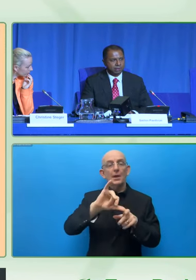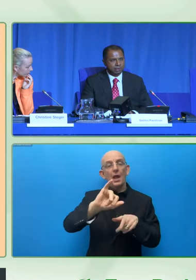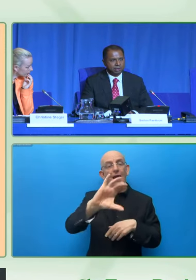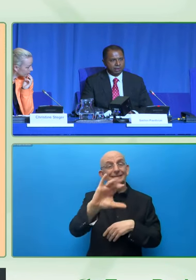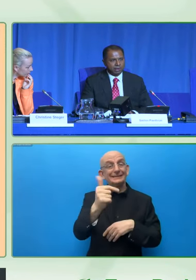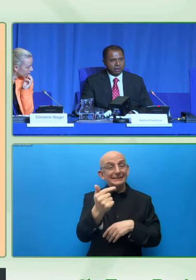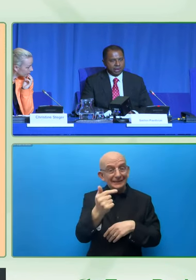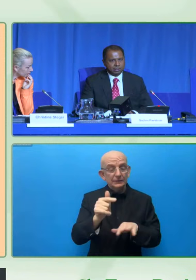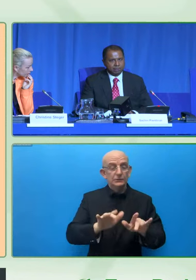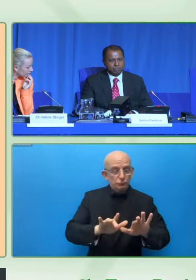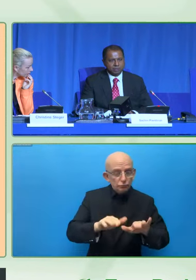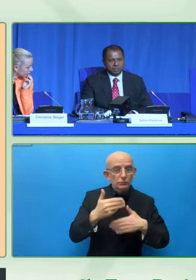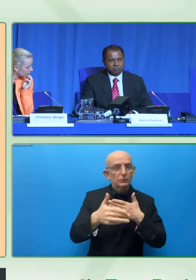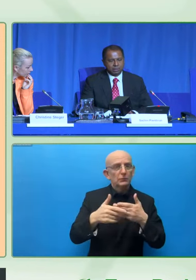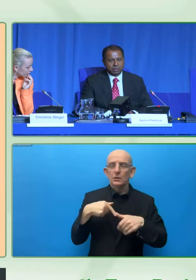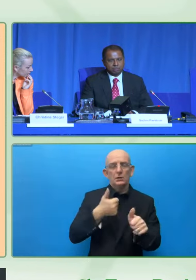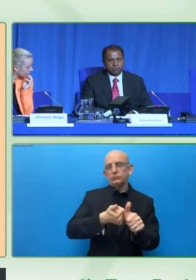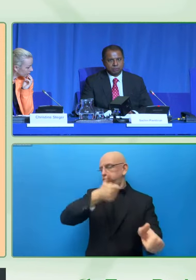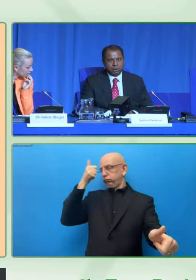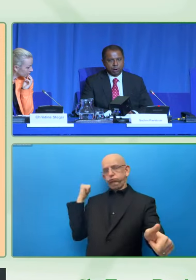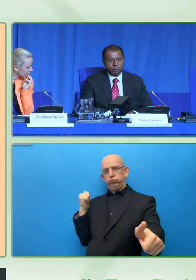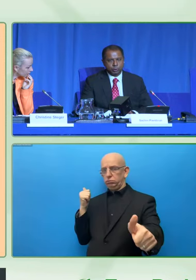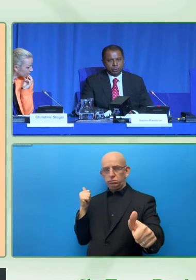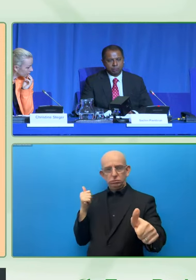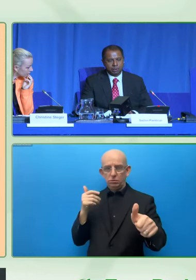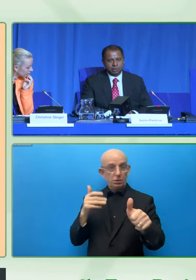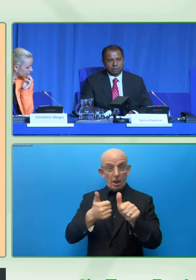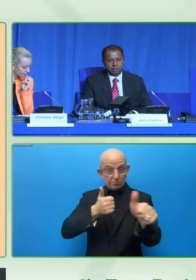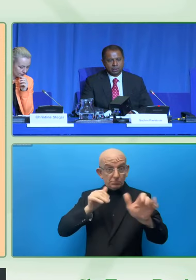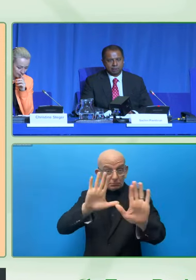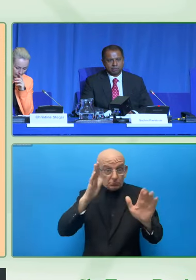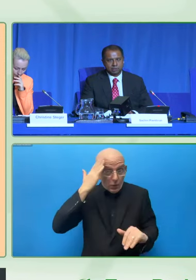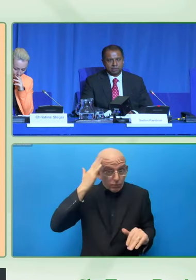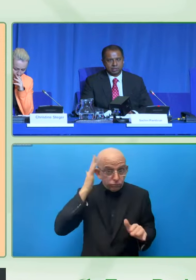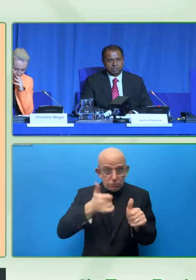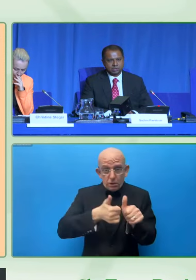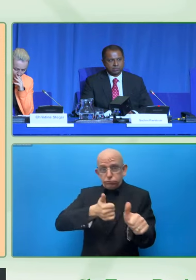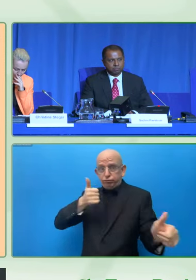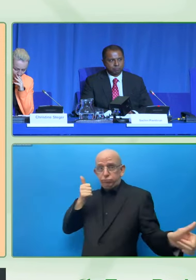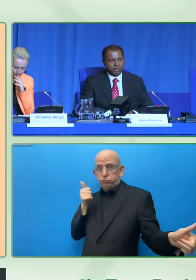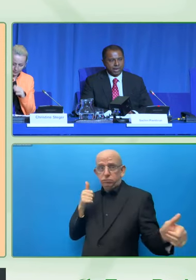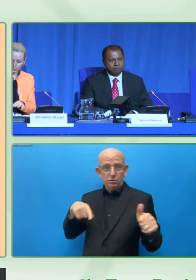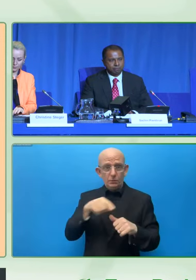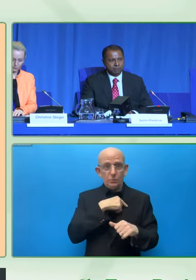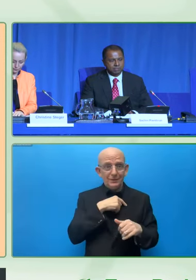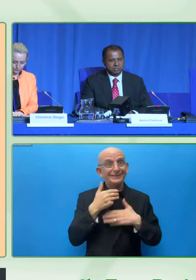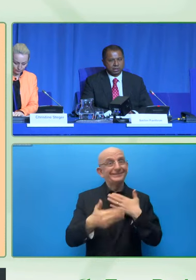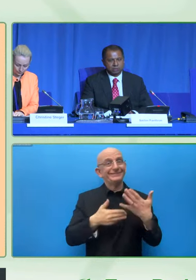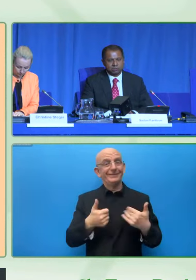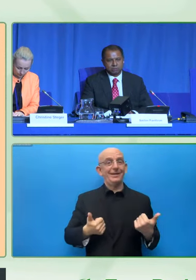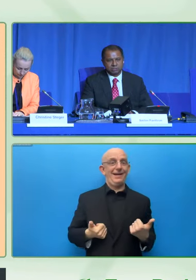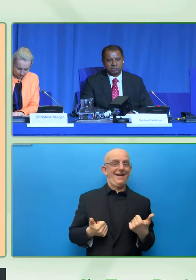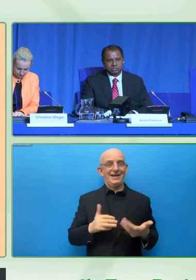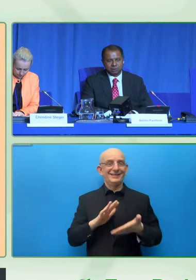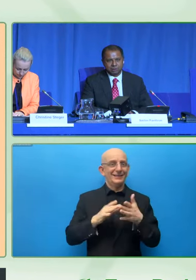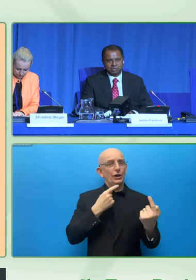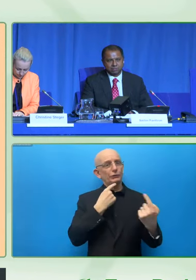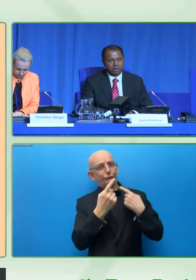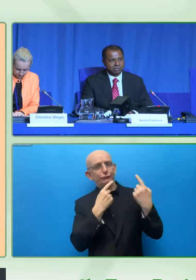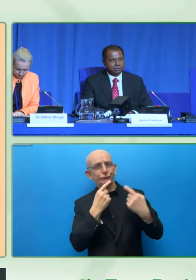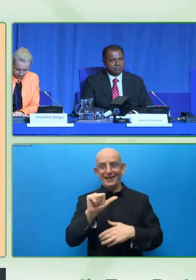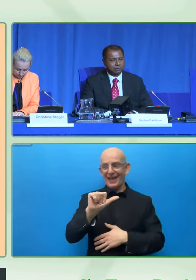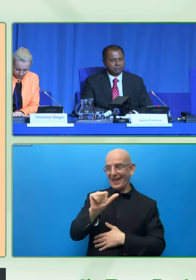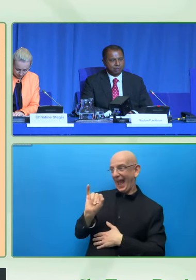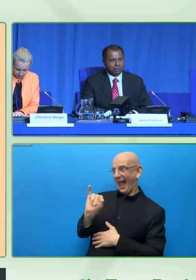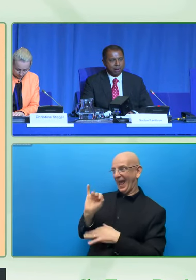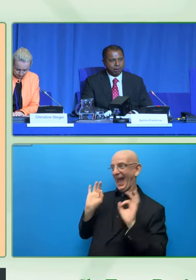really in the books when it comes to how do you regulate artificial intelligence. We haven't even started to